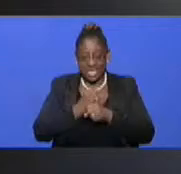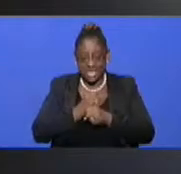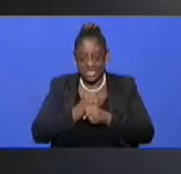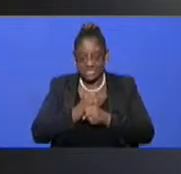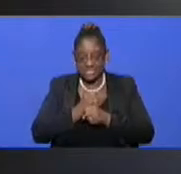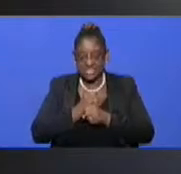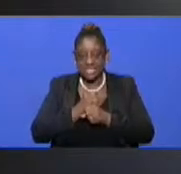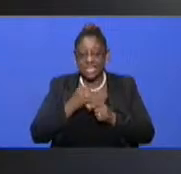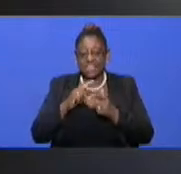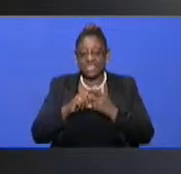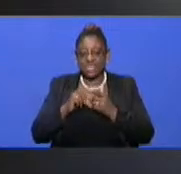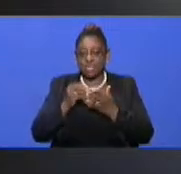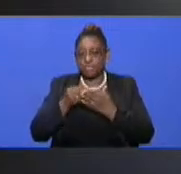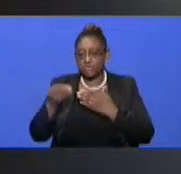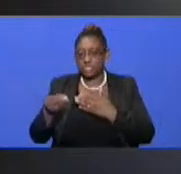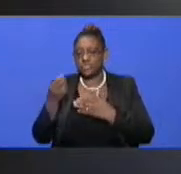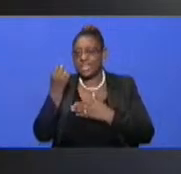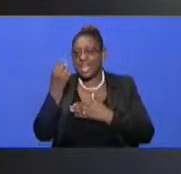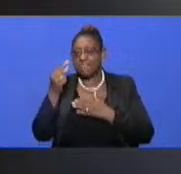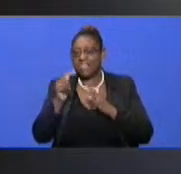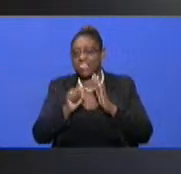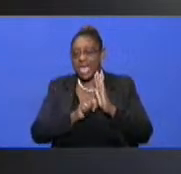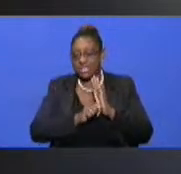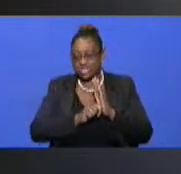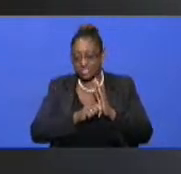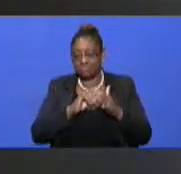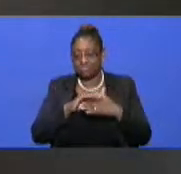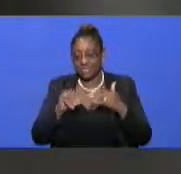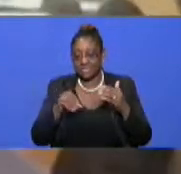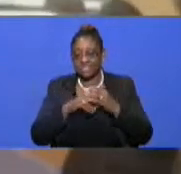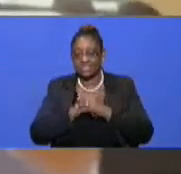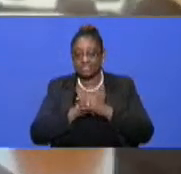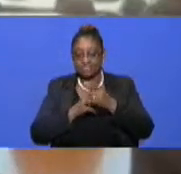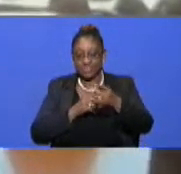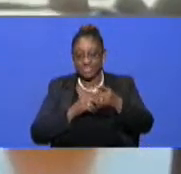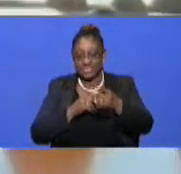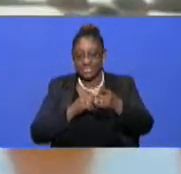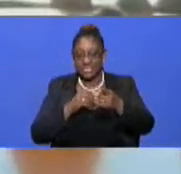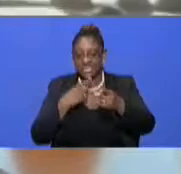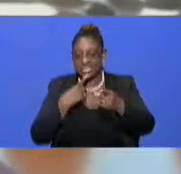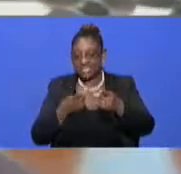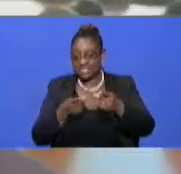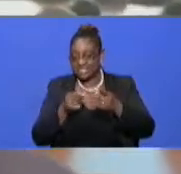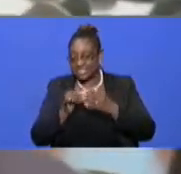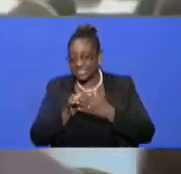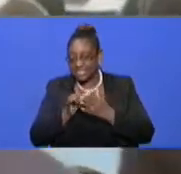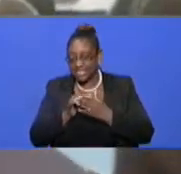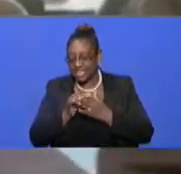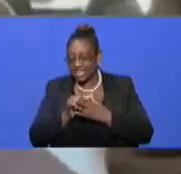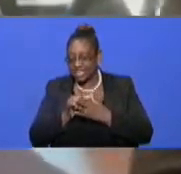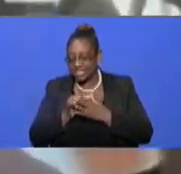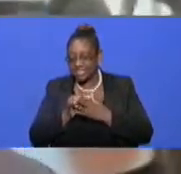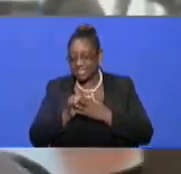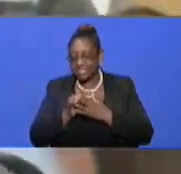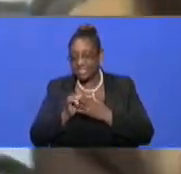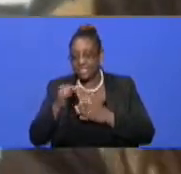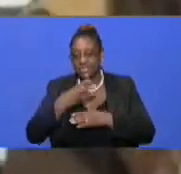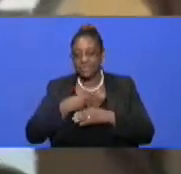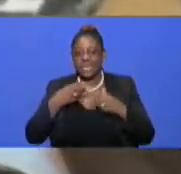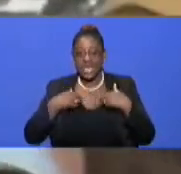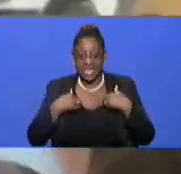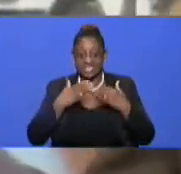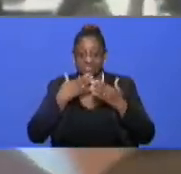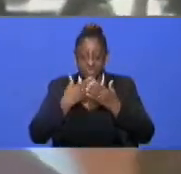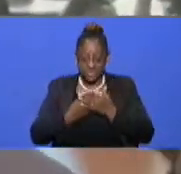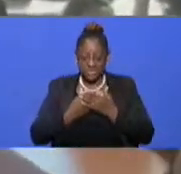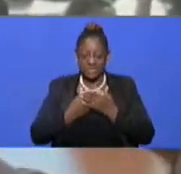just $11,000. We go to sale every year. Harry been a client of mine for years. We had some good horses in